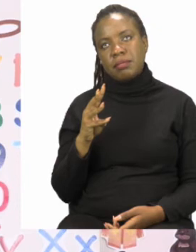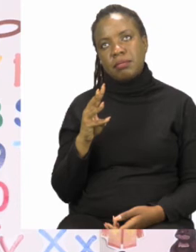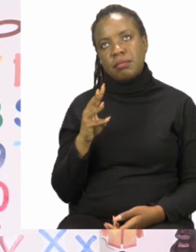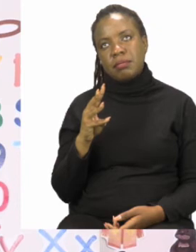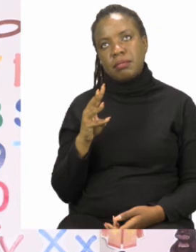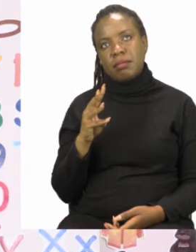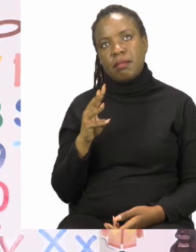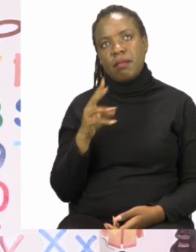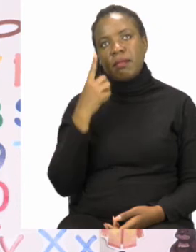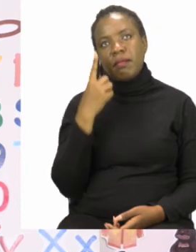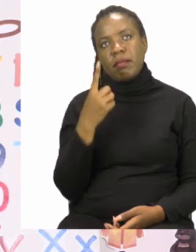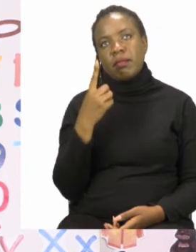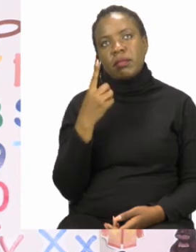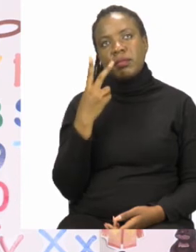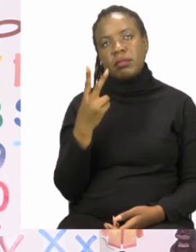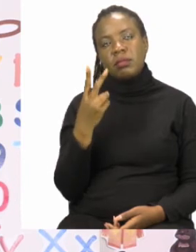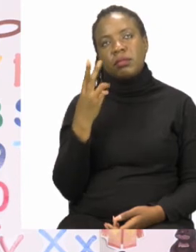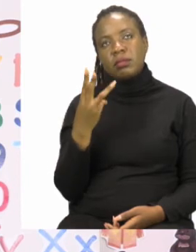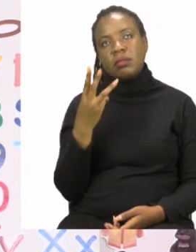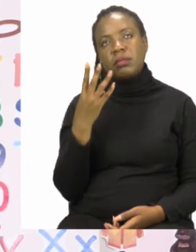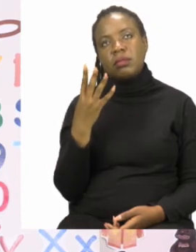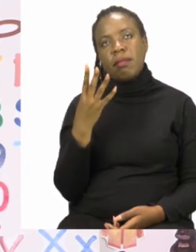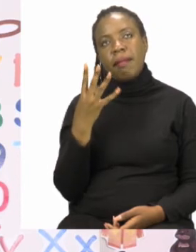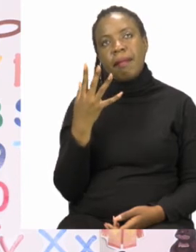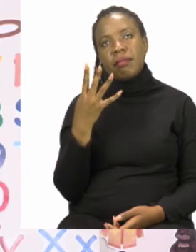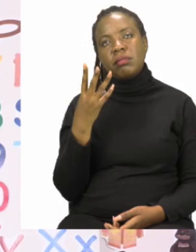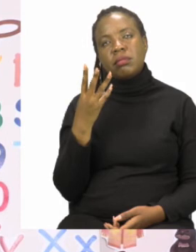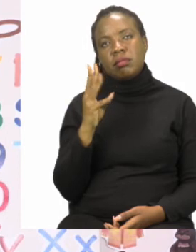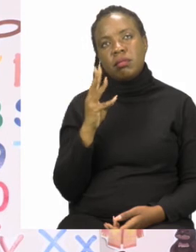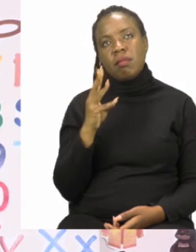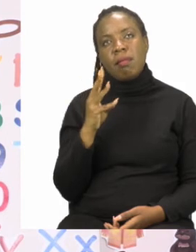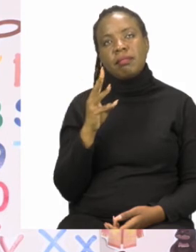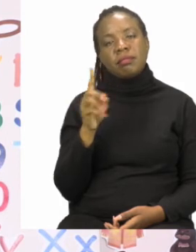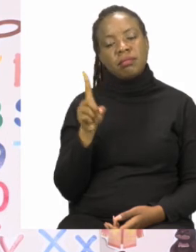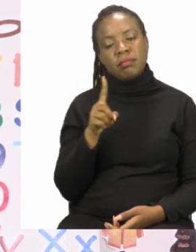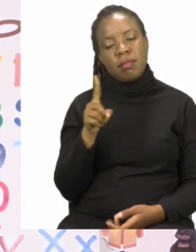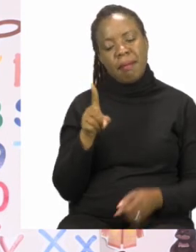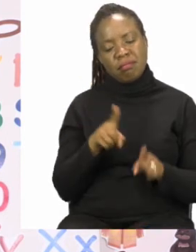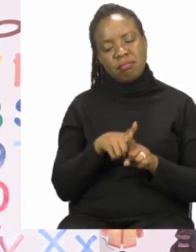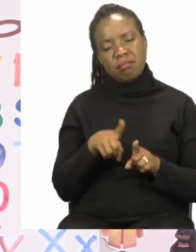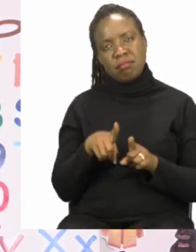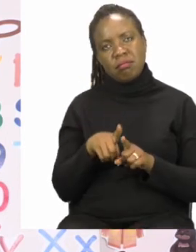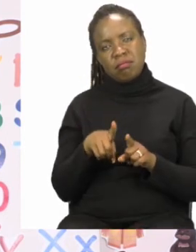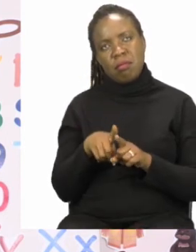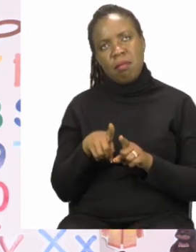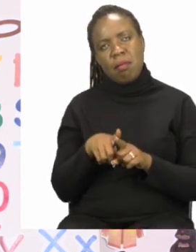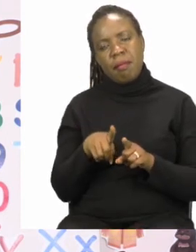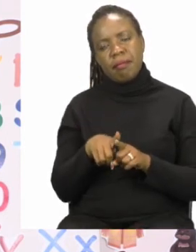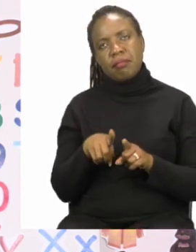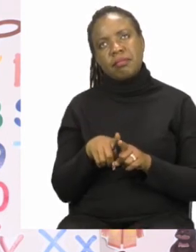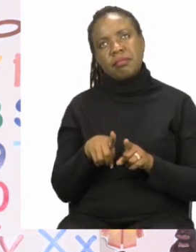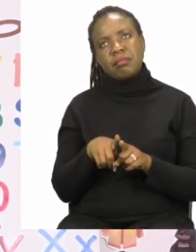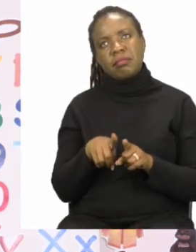goats. 1, 2, 3, 4, 5, 6. This one also has